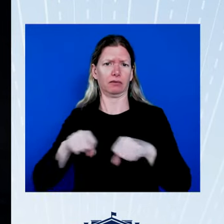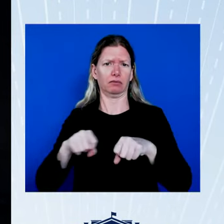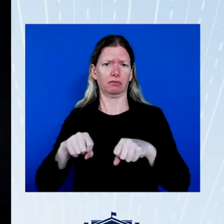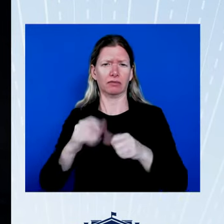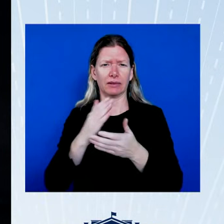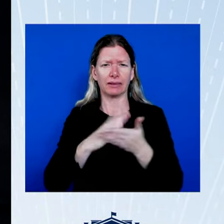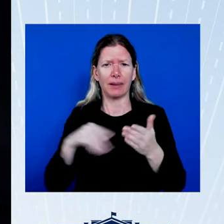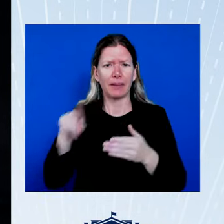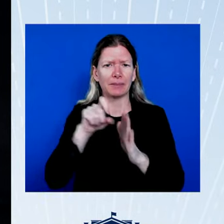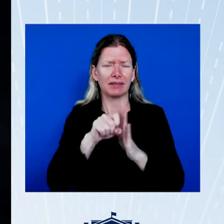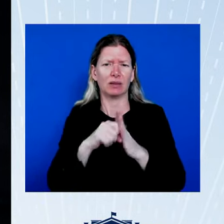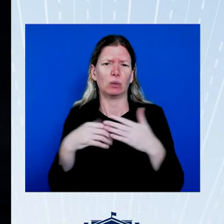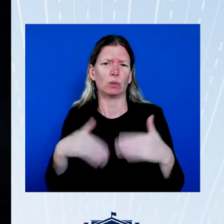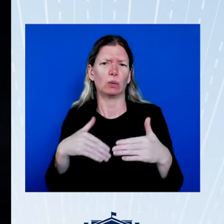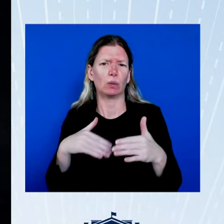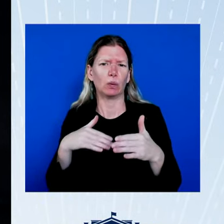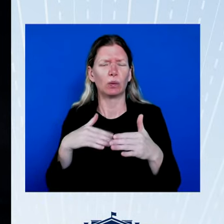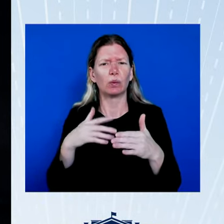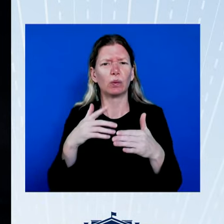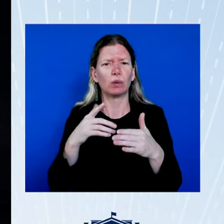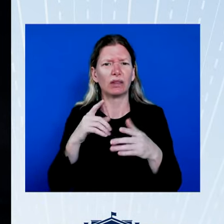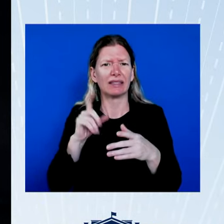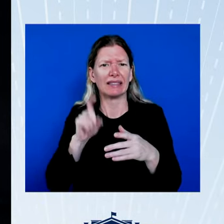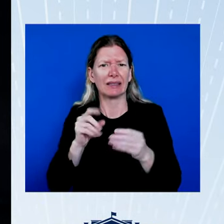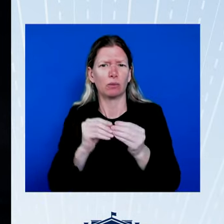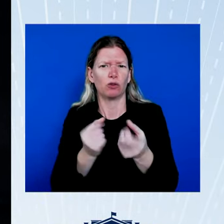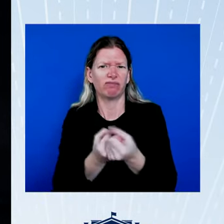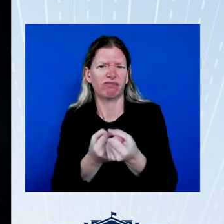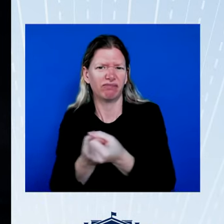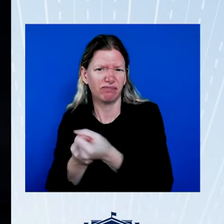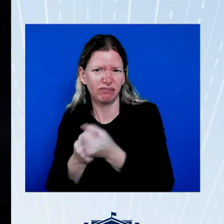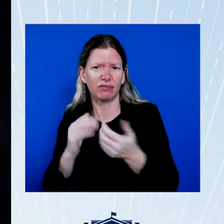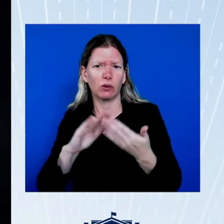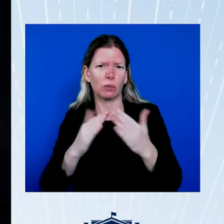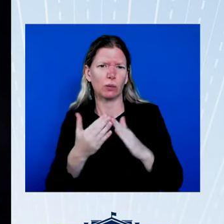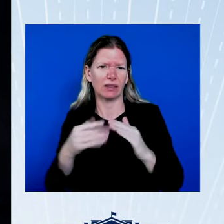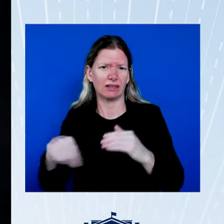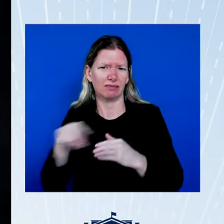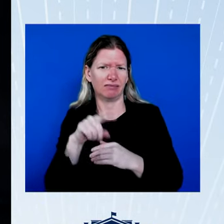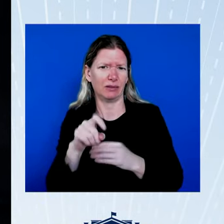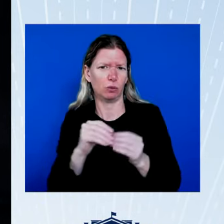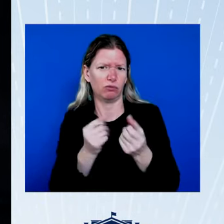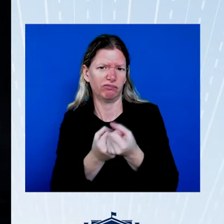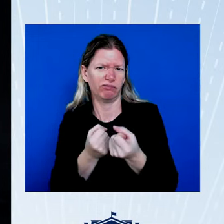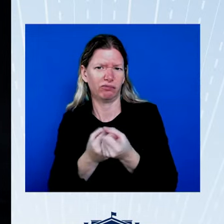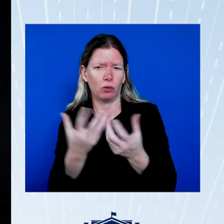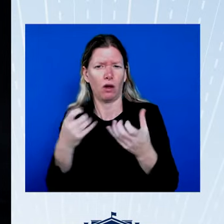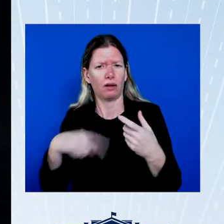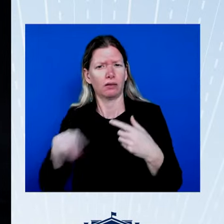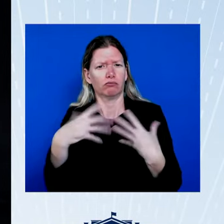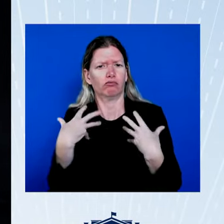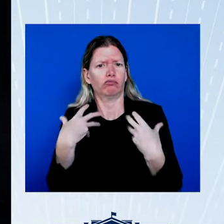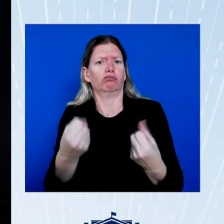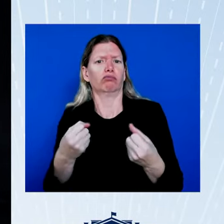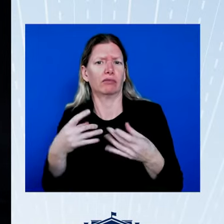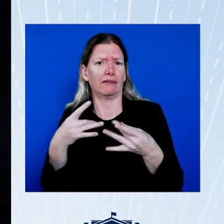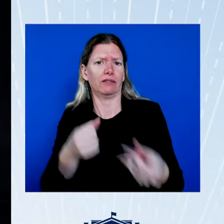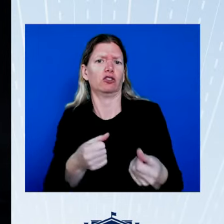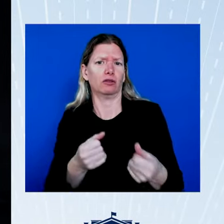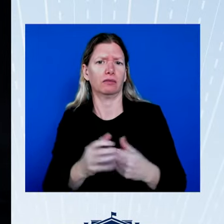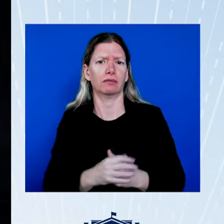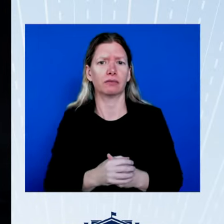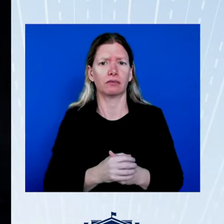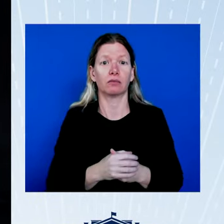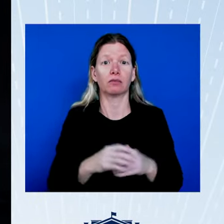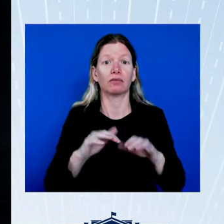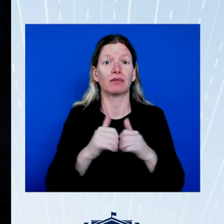recover more effectively. One way we are doing this is through FEMA's Emergency Management Performance Grant